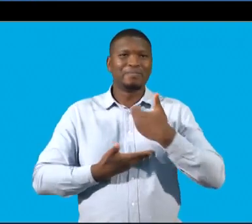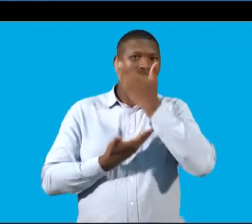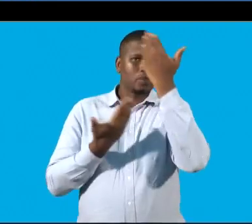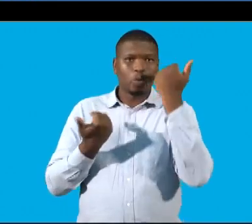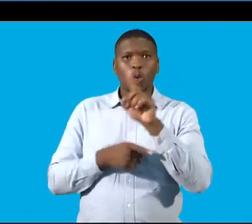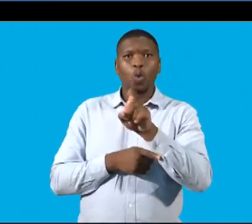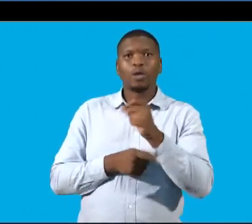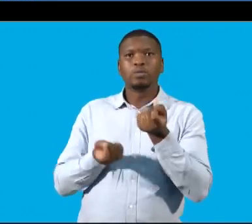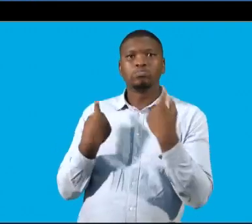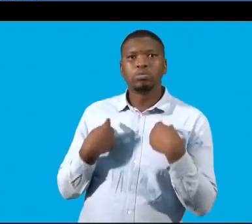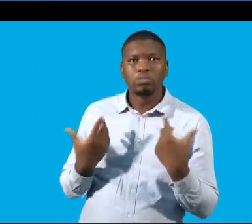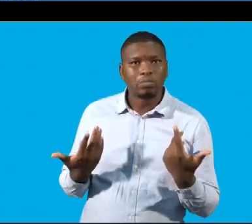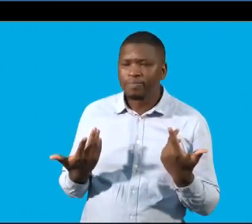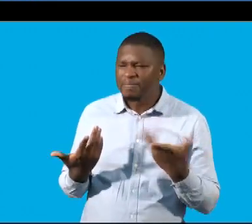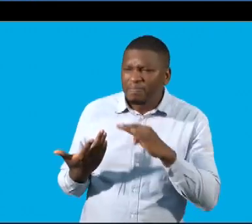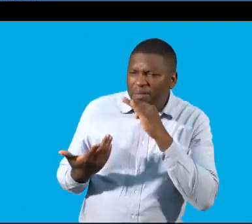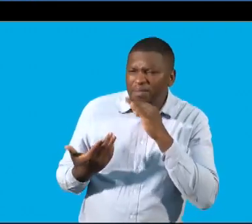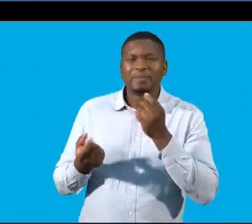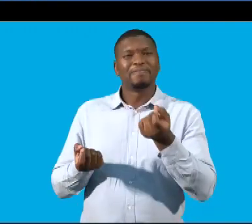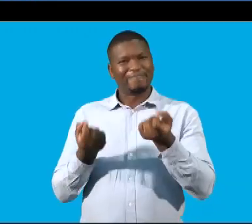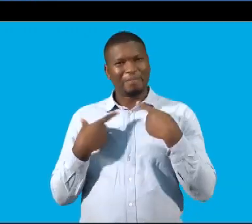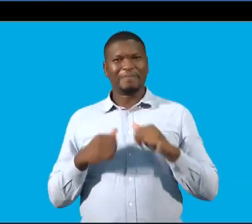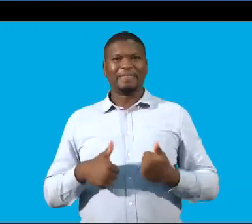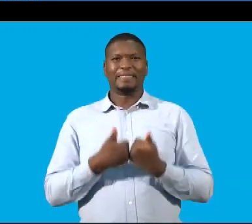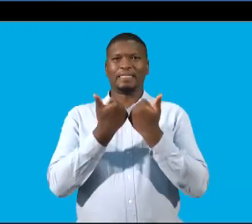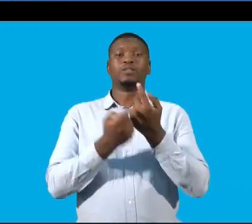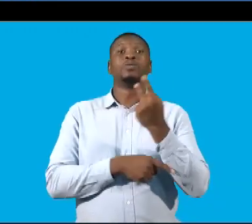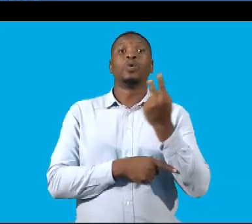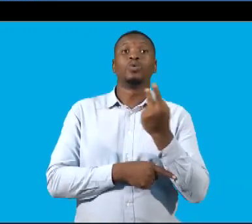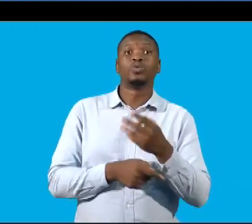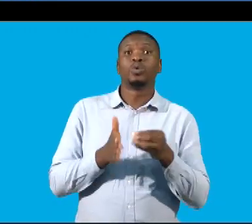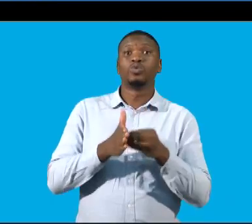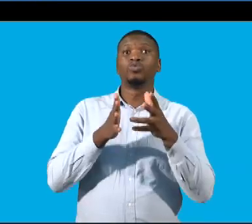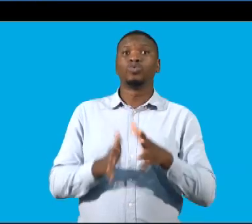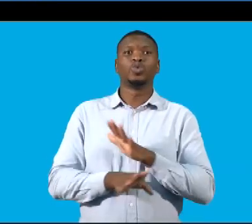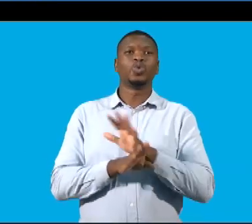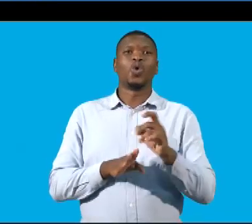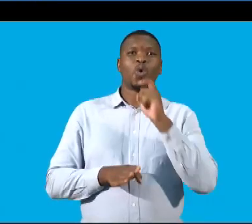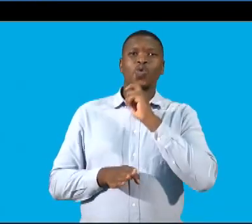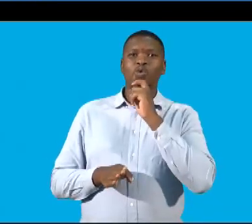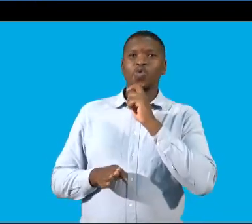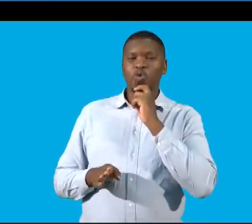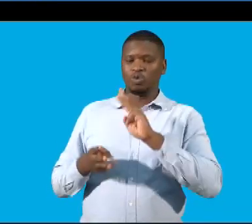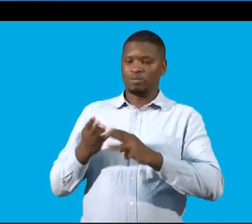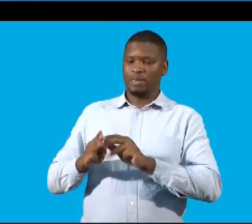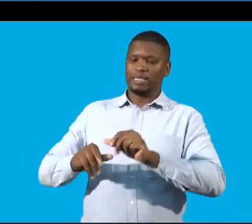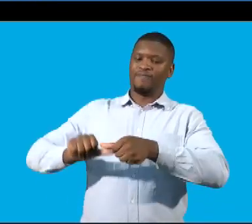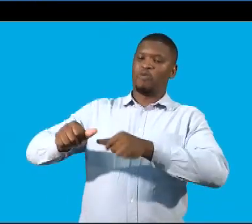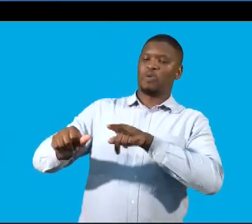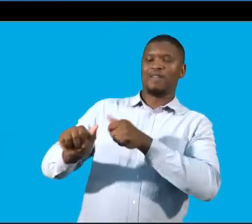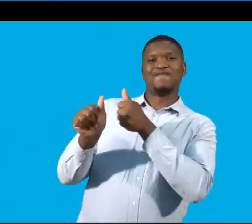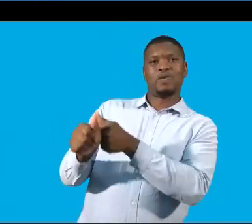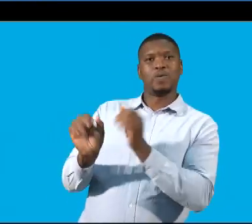know how to interpret those questions, and also learners are not using the formula sheet